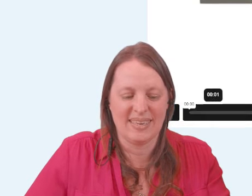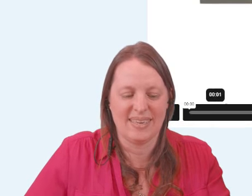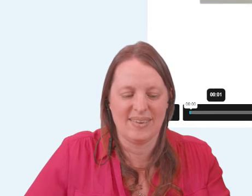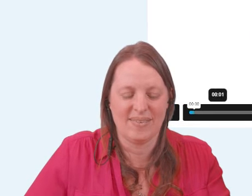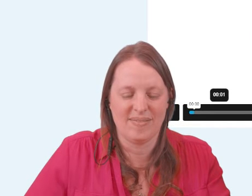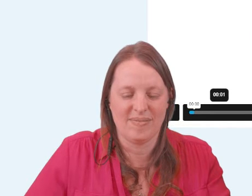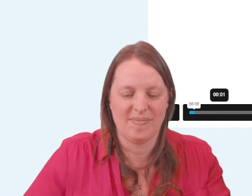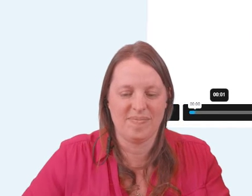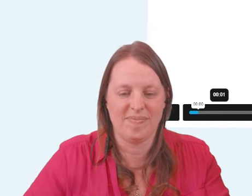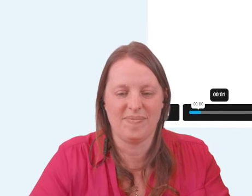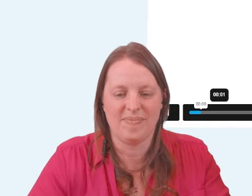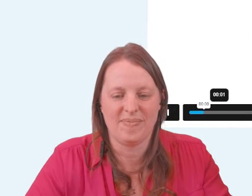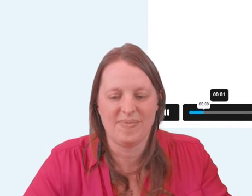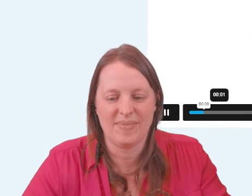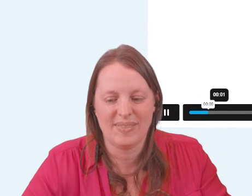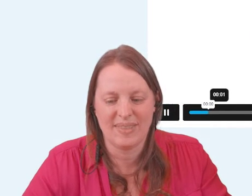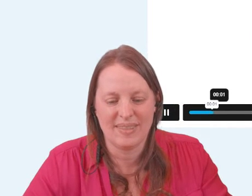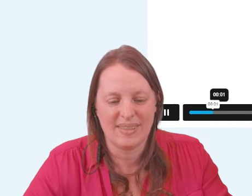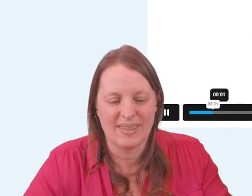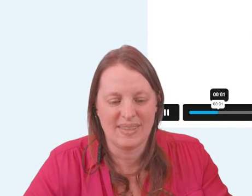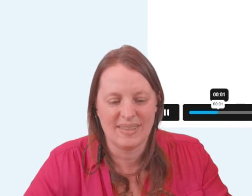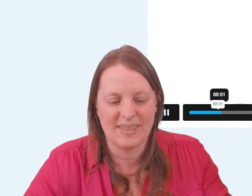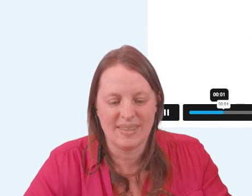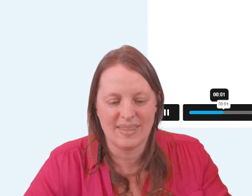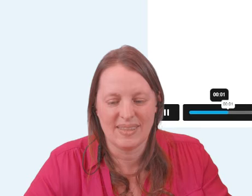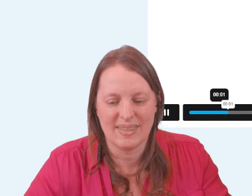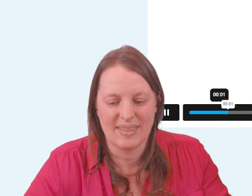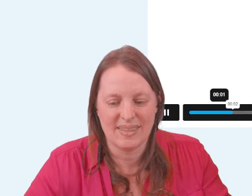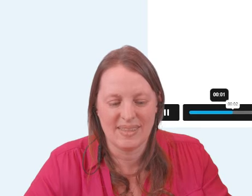for geotropic. Okay.